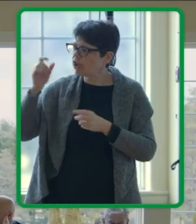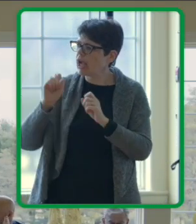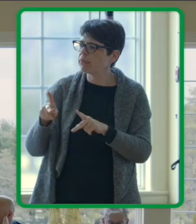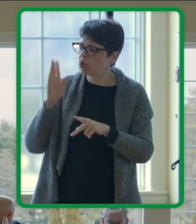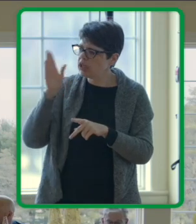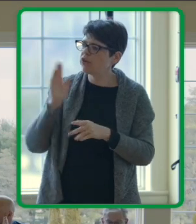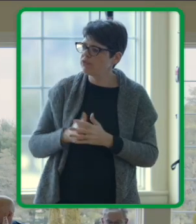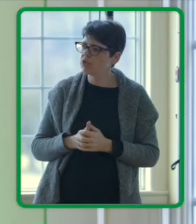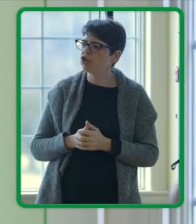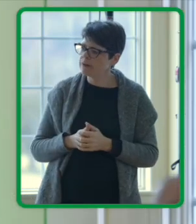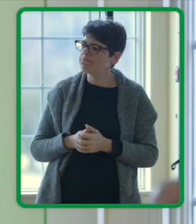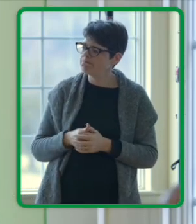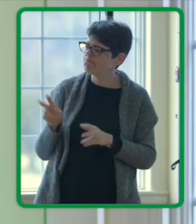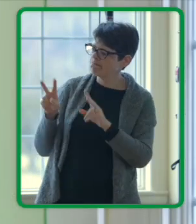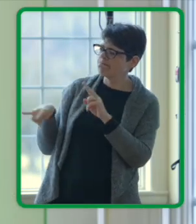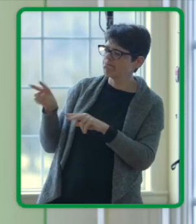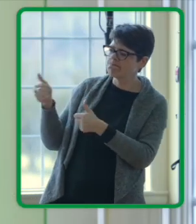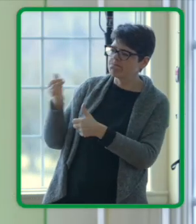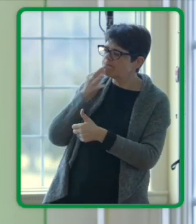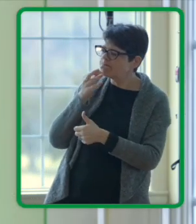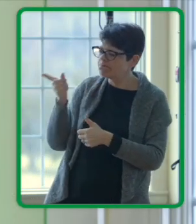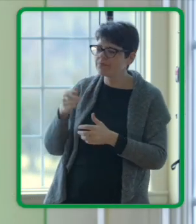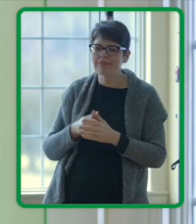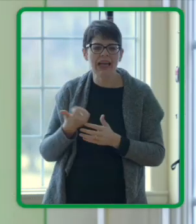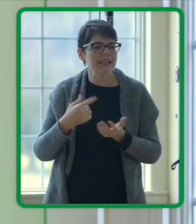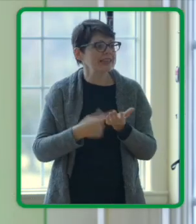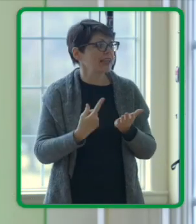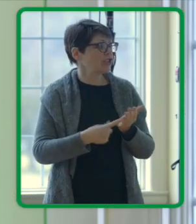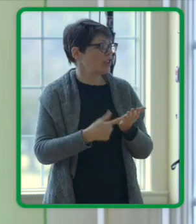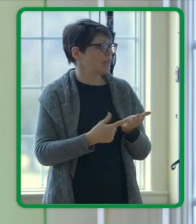future. Thank you. Any discussion?